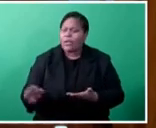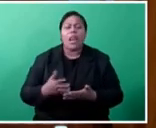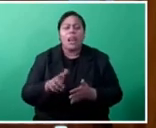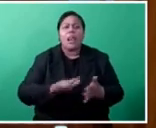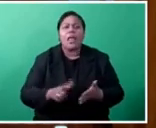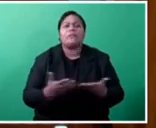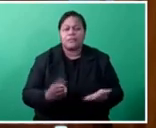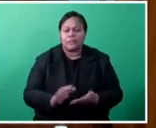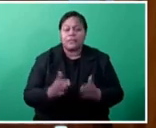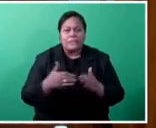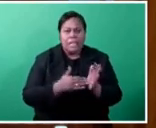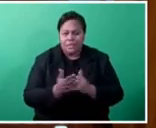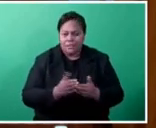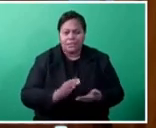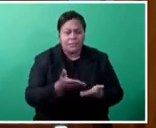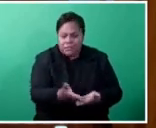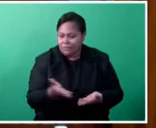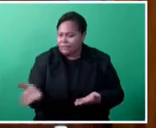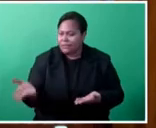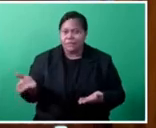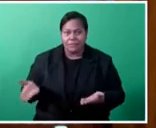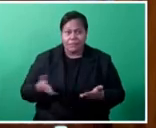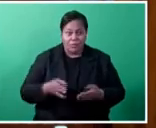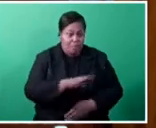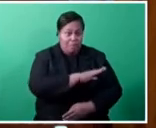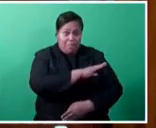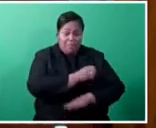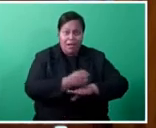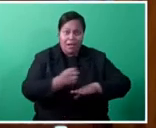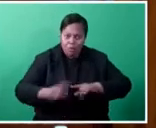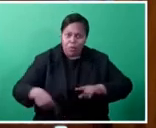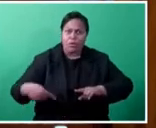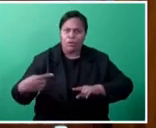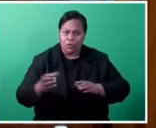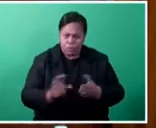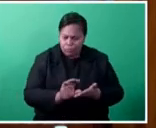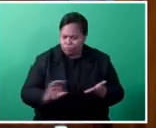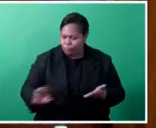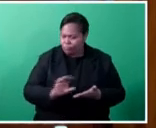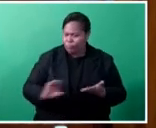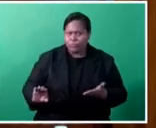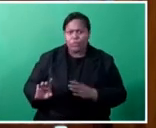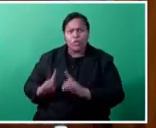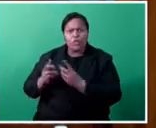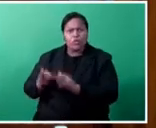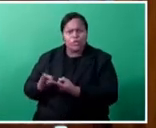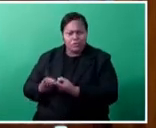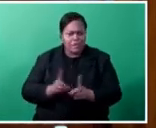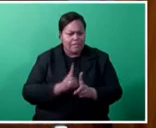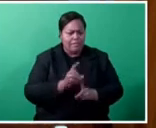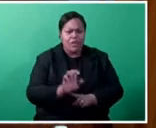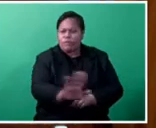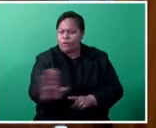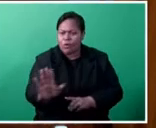use. The Bainimarama government will continue to channel maximum returns to the land owning unit through the development of their land and the protection